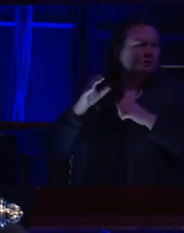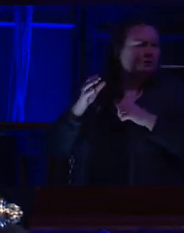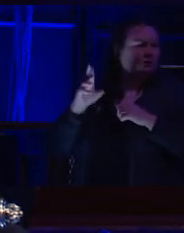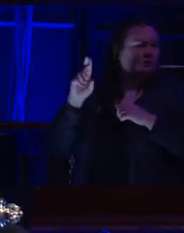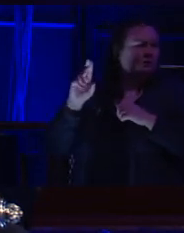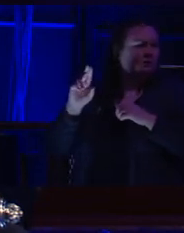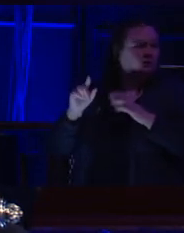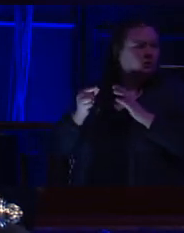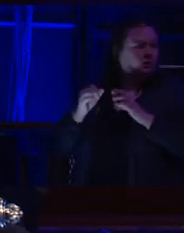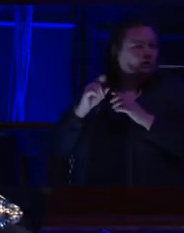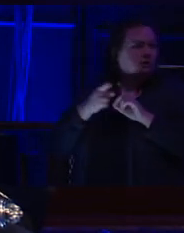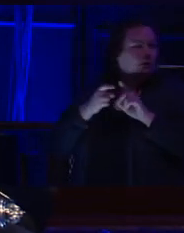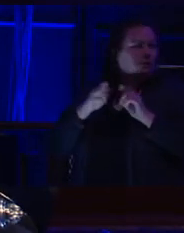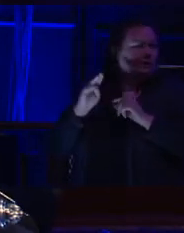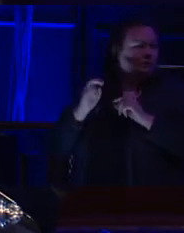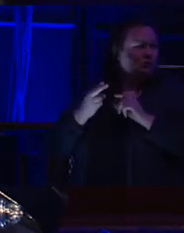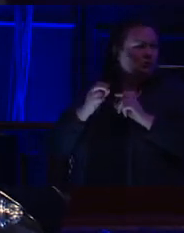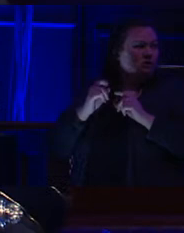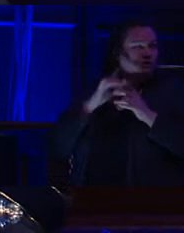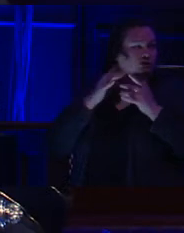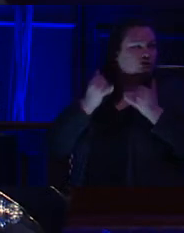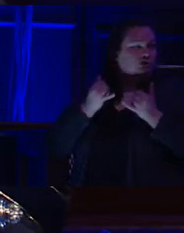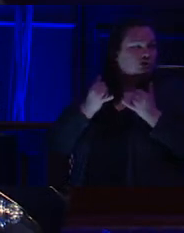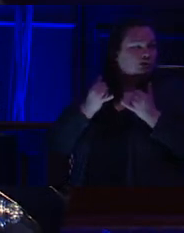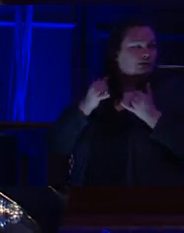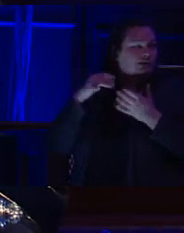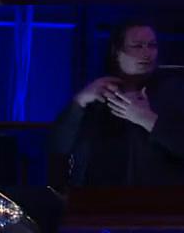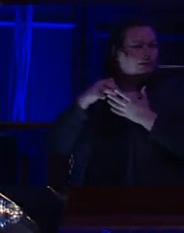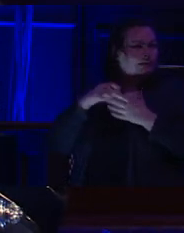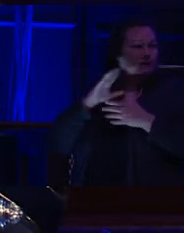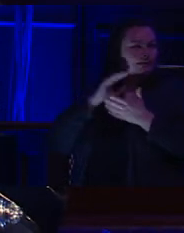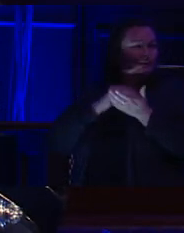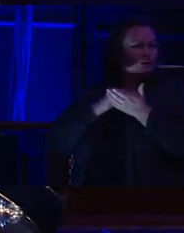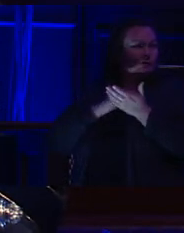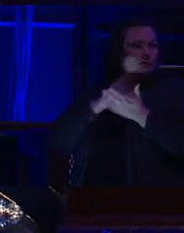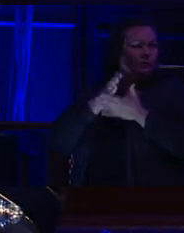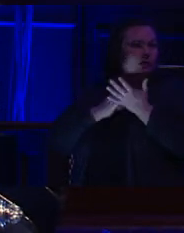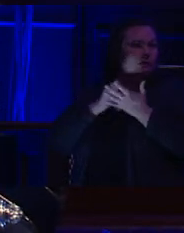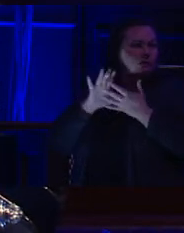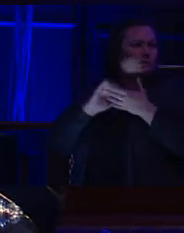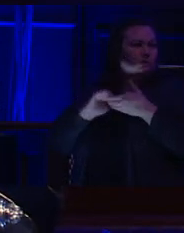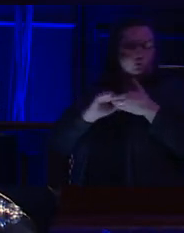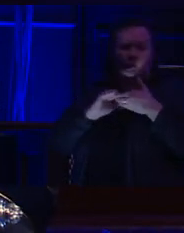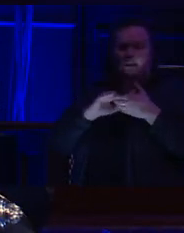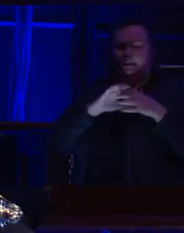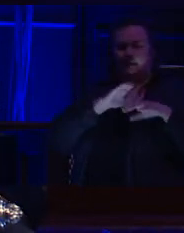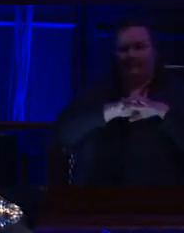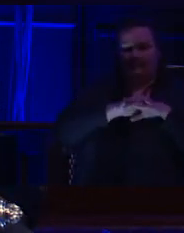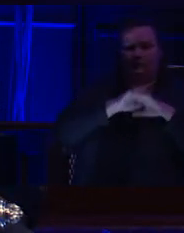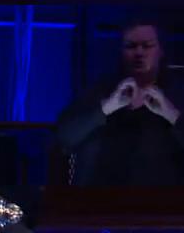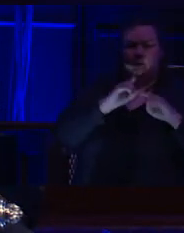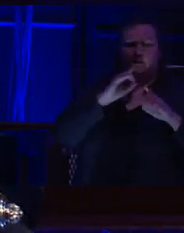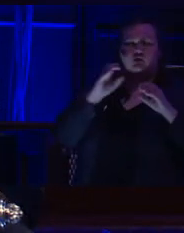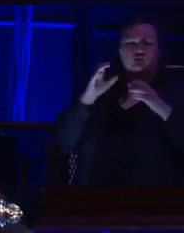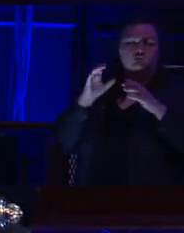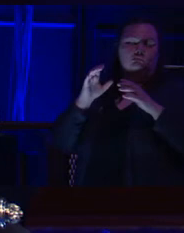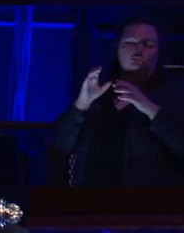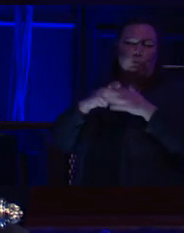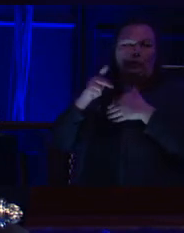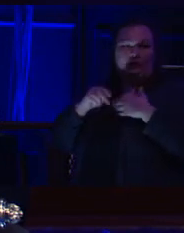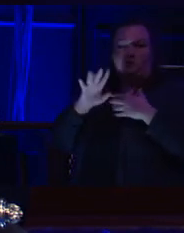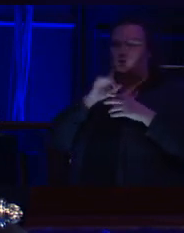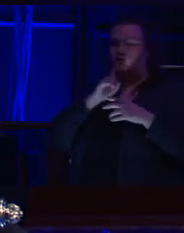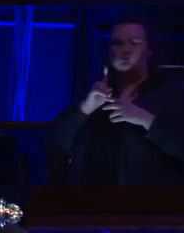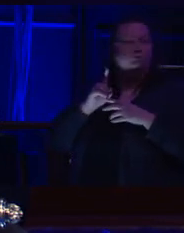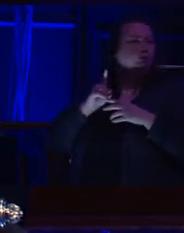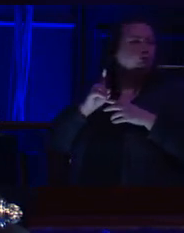undergraduate degree from Michigan, and she's currently studying her doctorate as part of our joint English education program. Her two